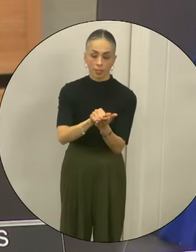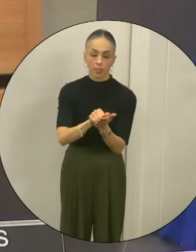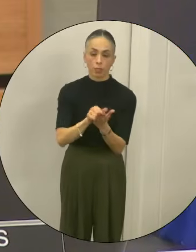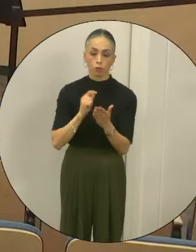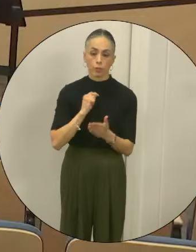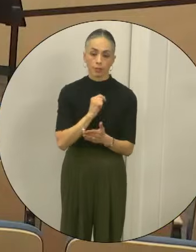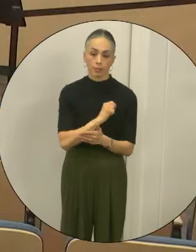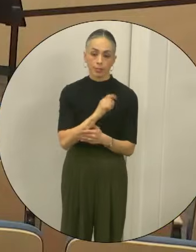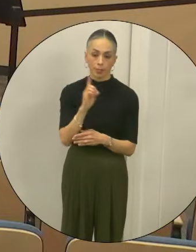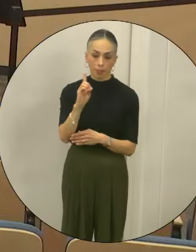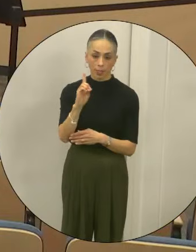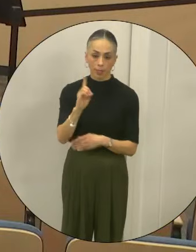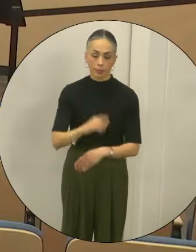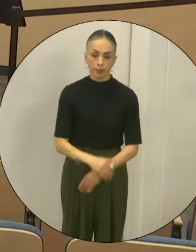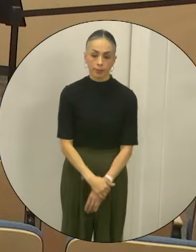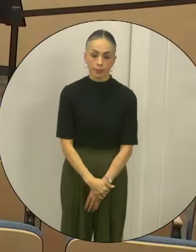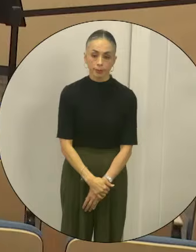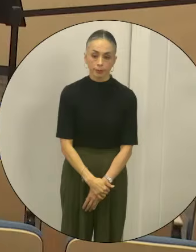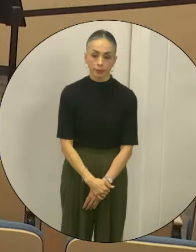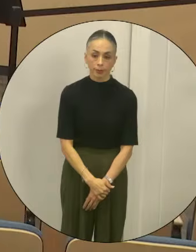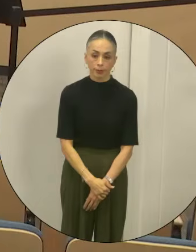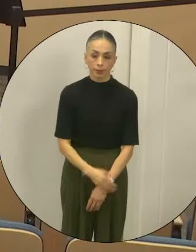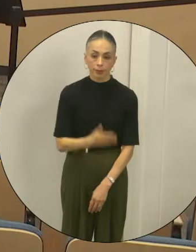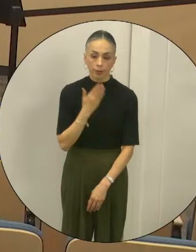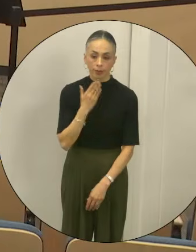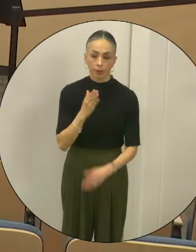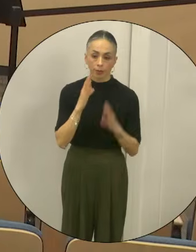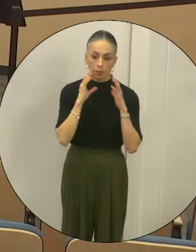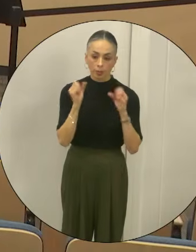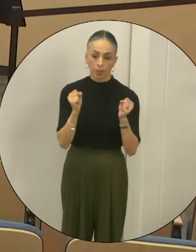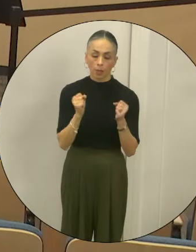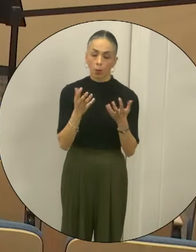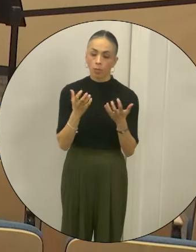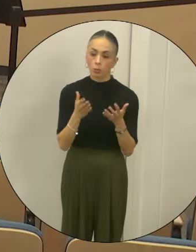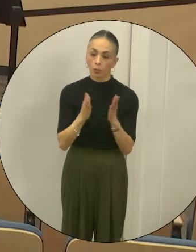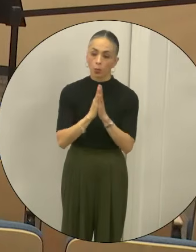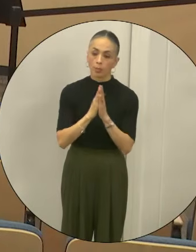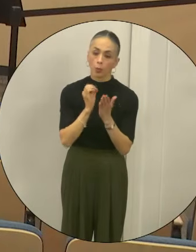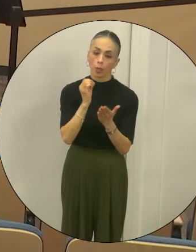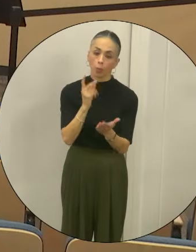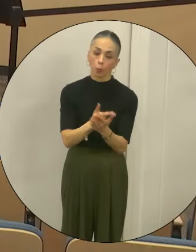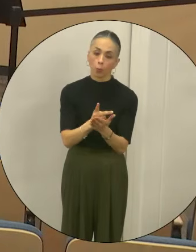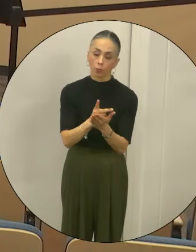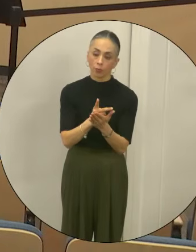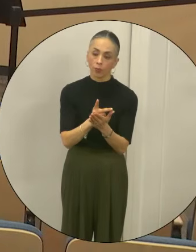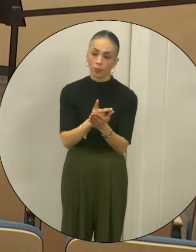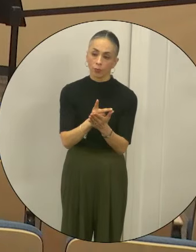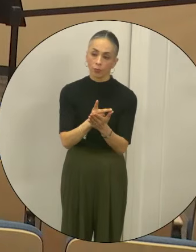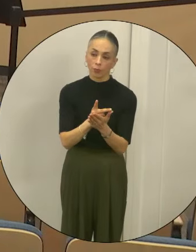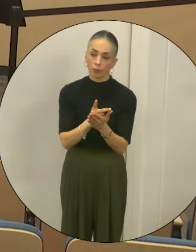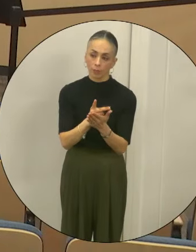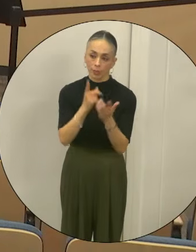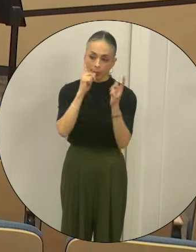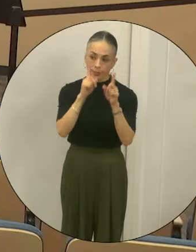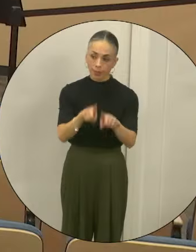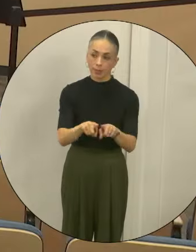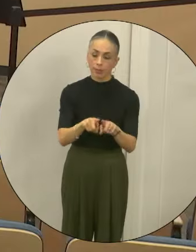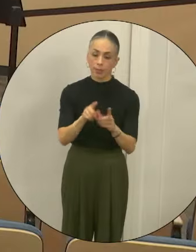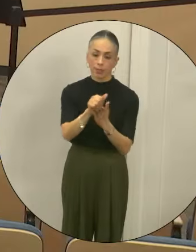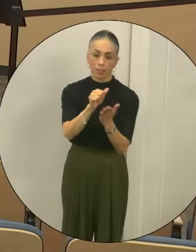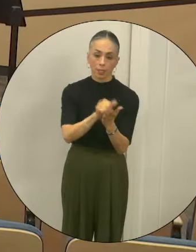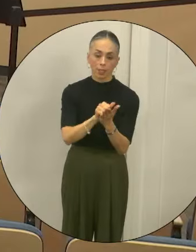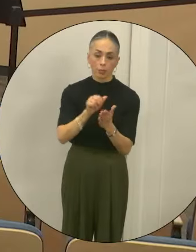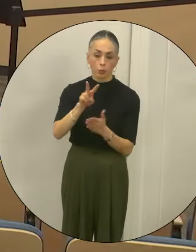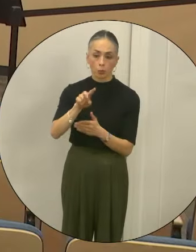Dominguez. Thank you, Madam President. I'd like to request that we approve, the consent agenda